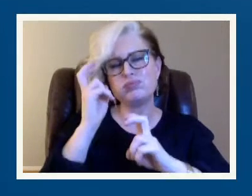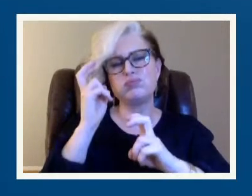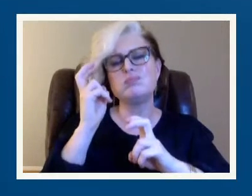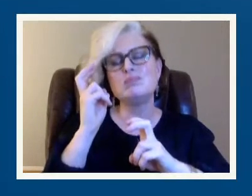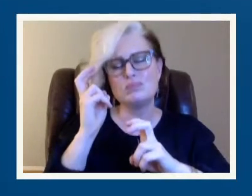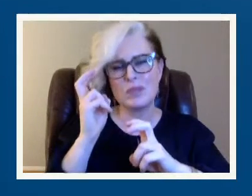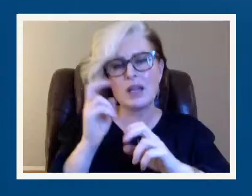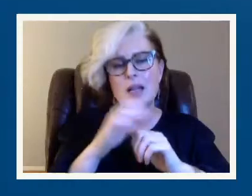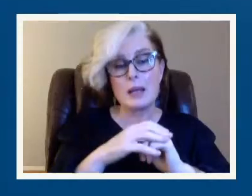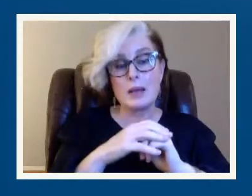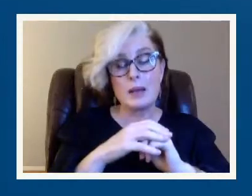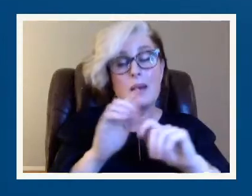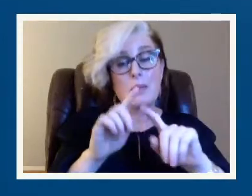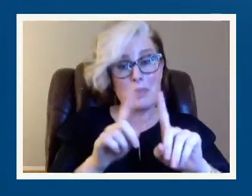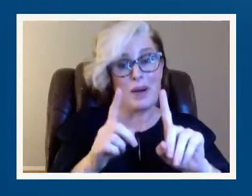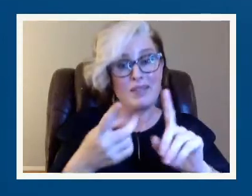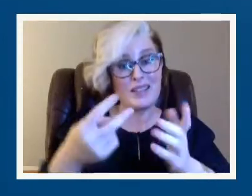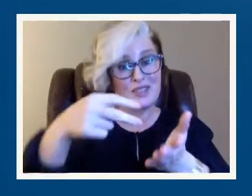But I got back up.